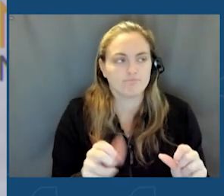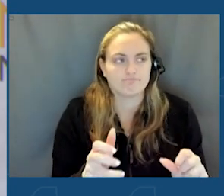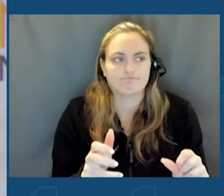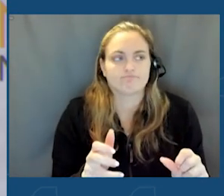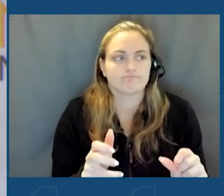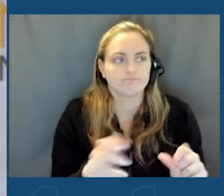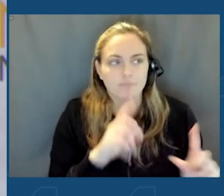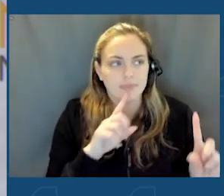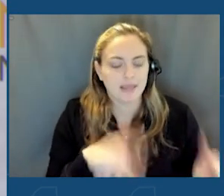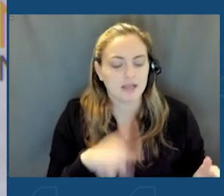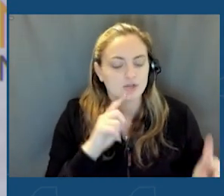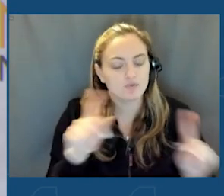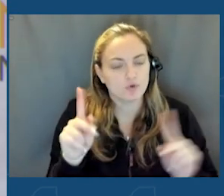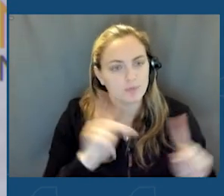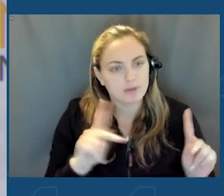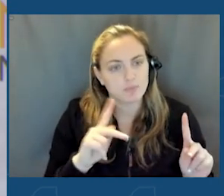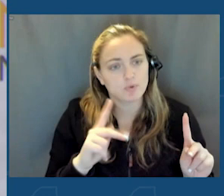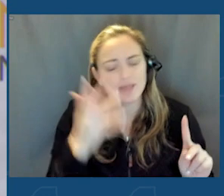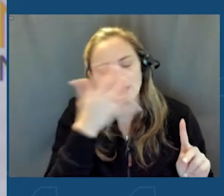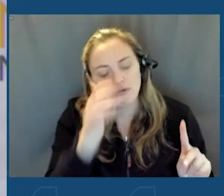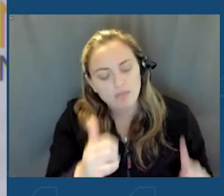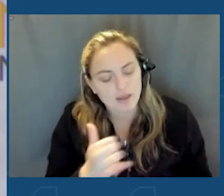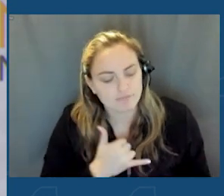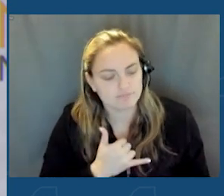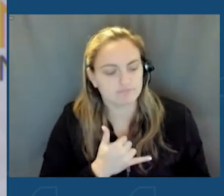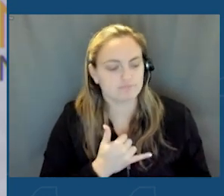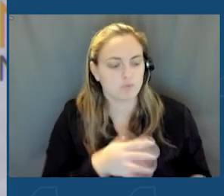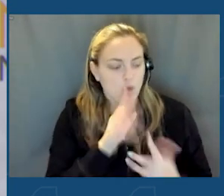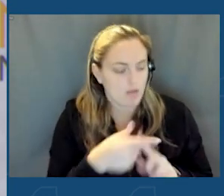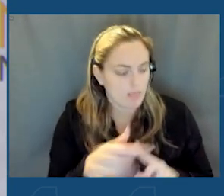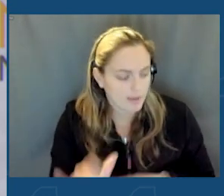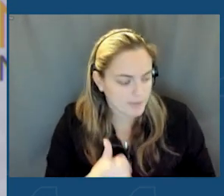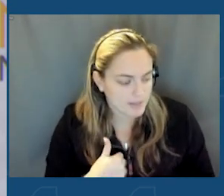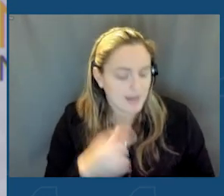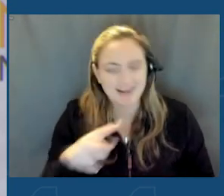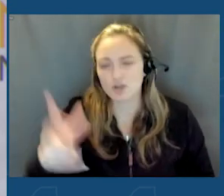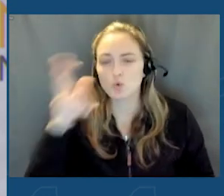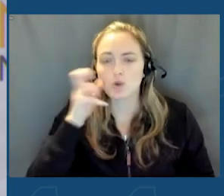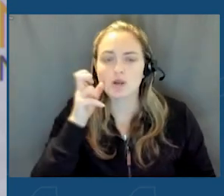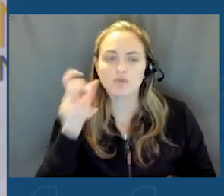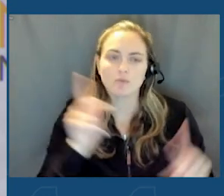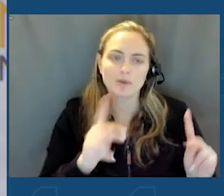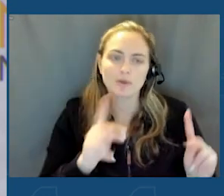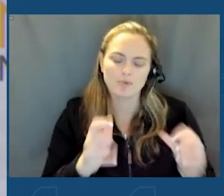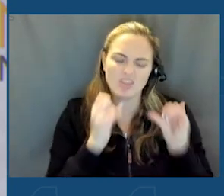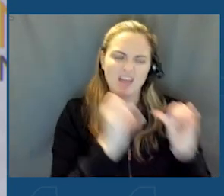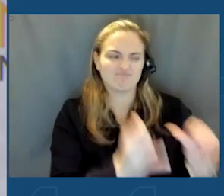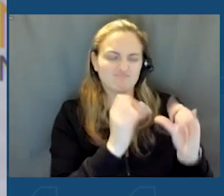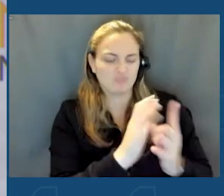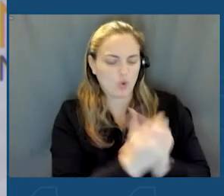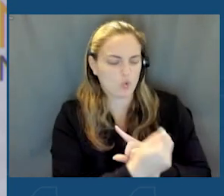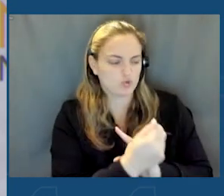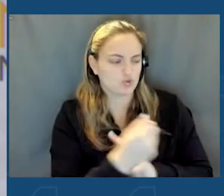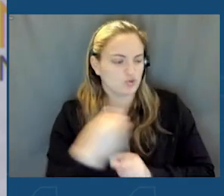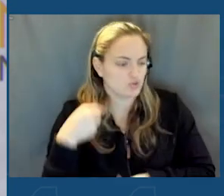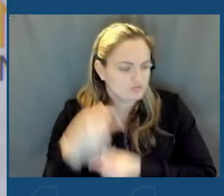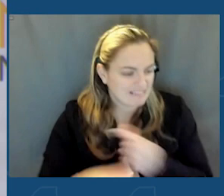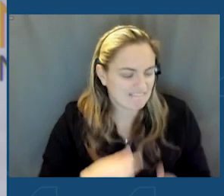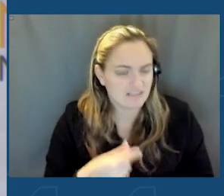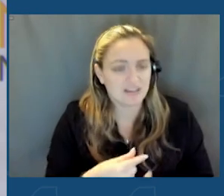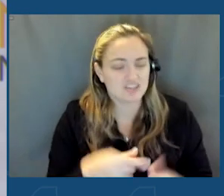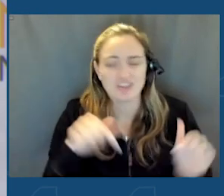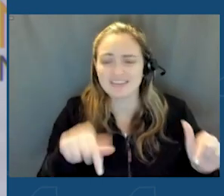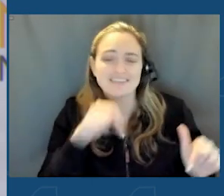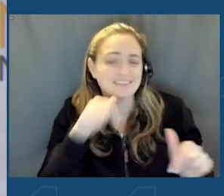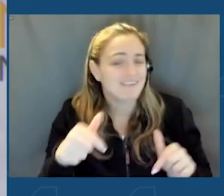answer to people who look like us, who talk like us, and who need to hear from people who share culture and heritage that this is not okay and